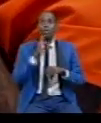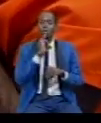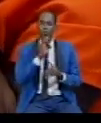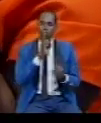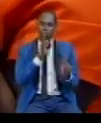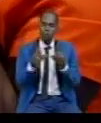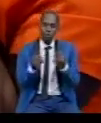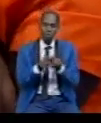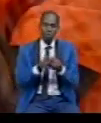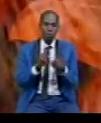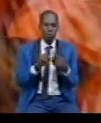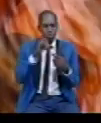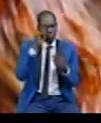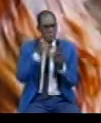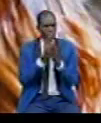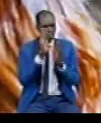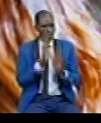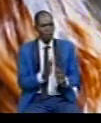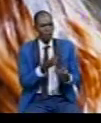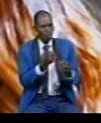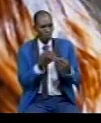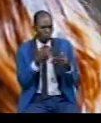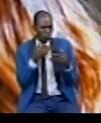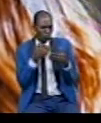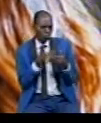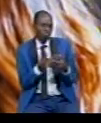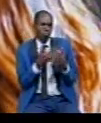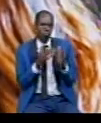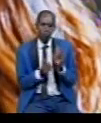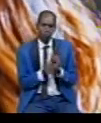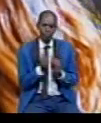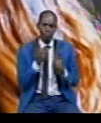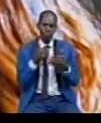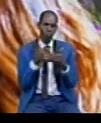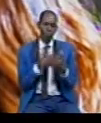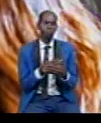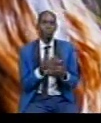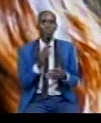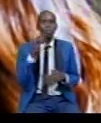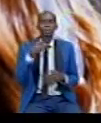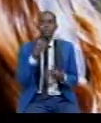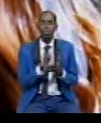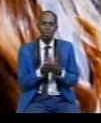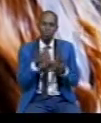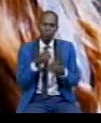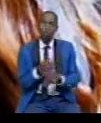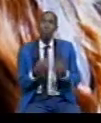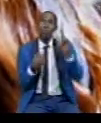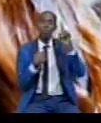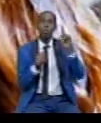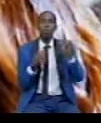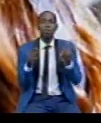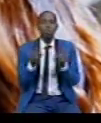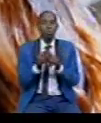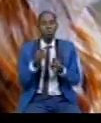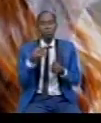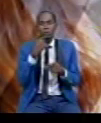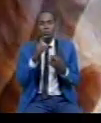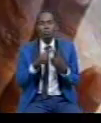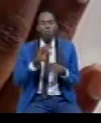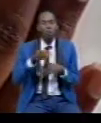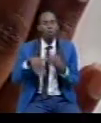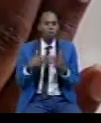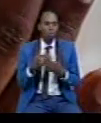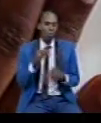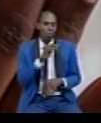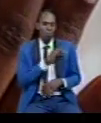believer, come closer, follow me. Is saying to every member of his church,